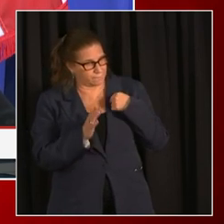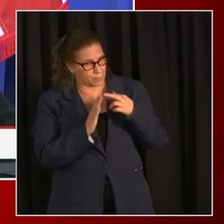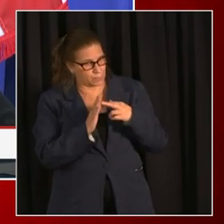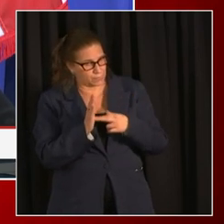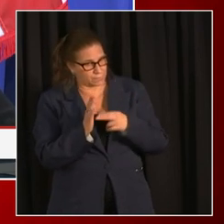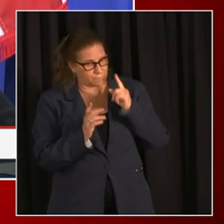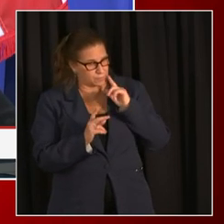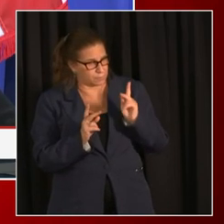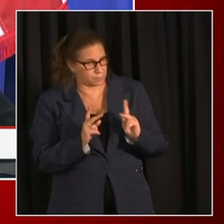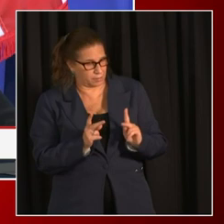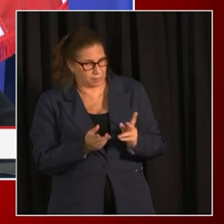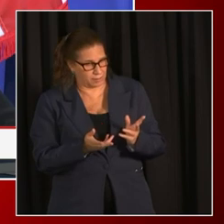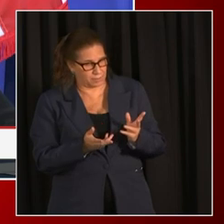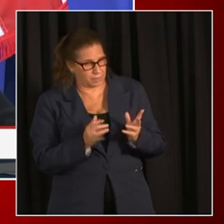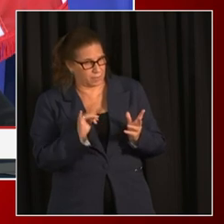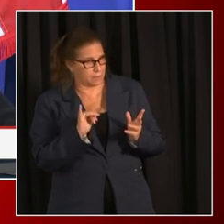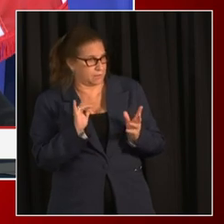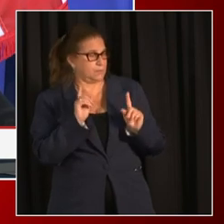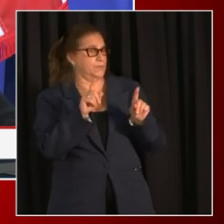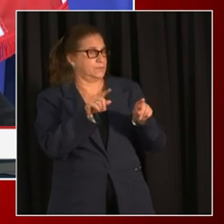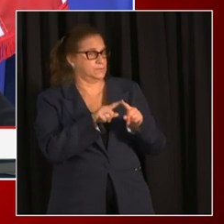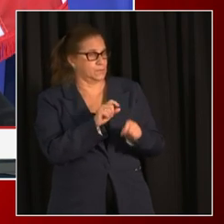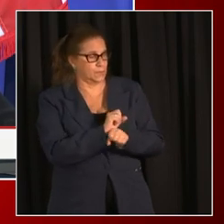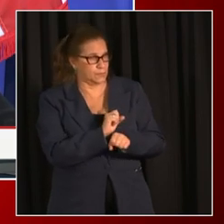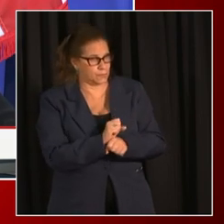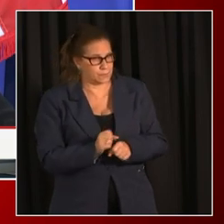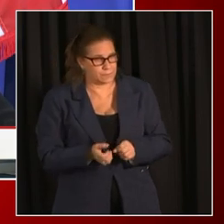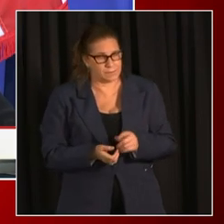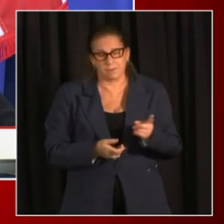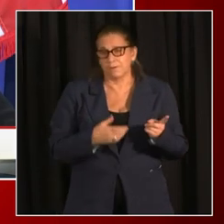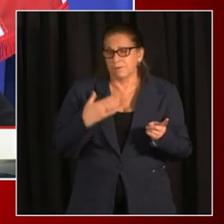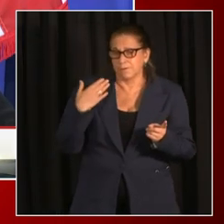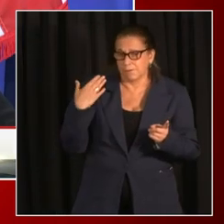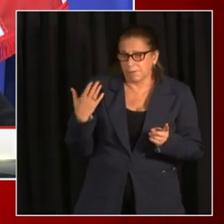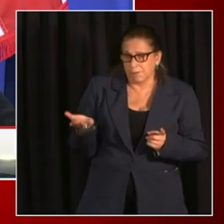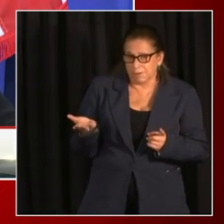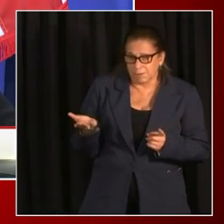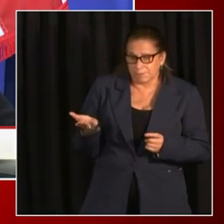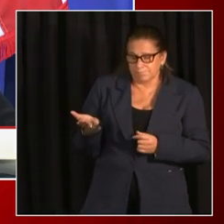jobs that of note, or?